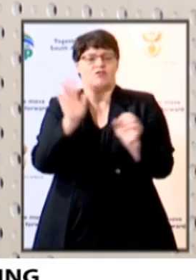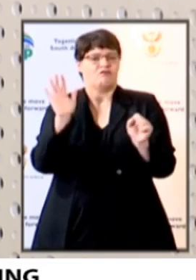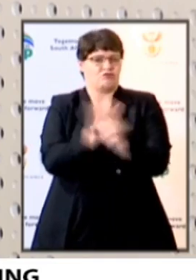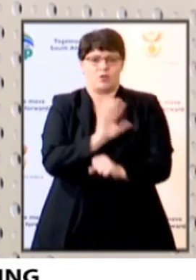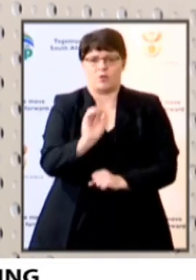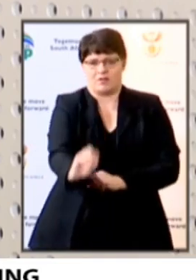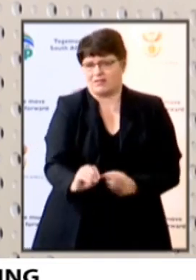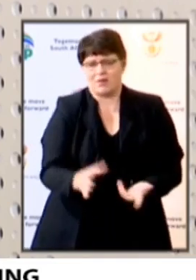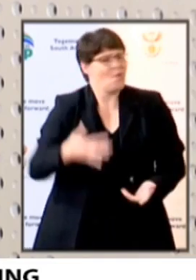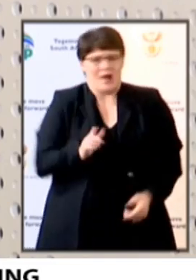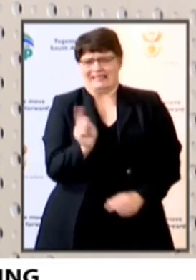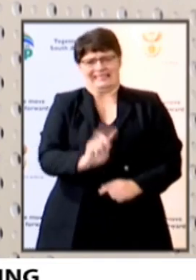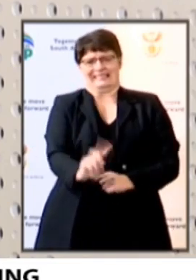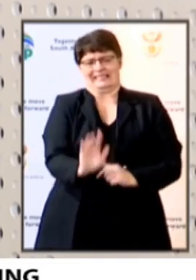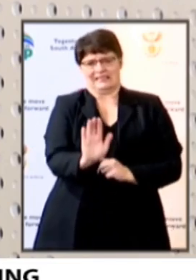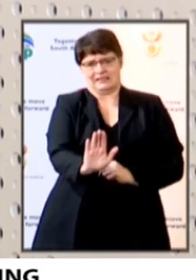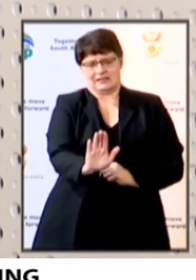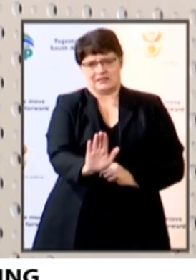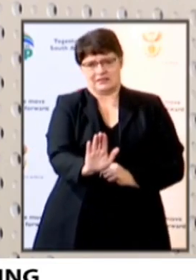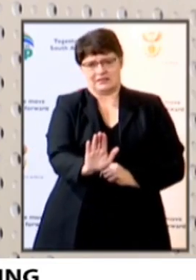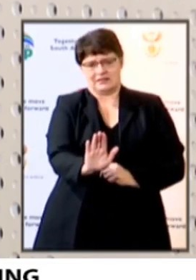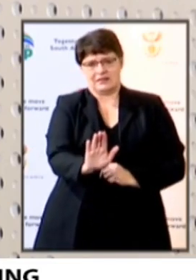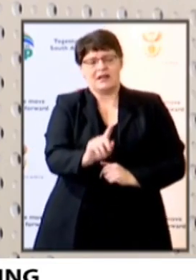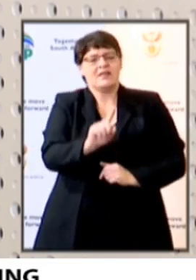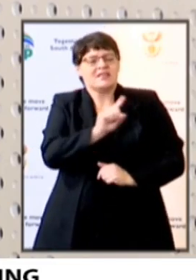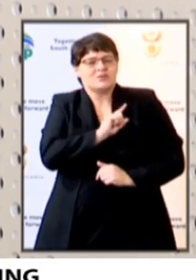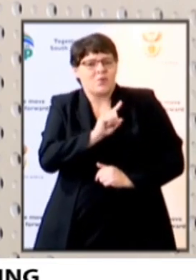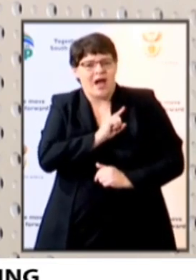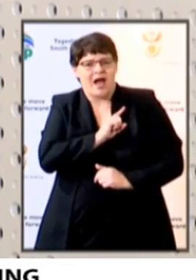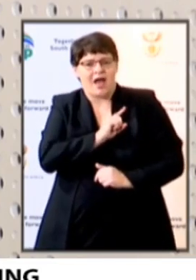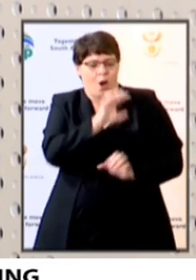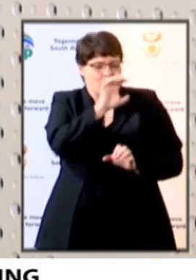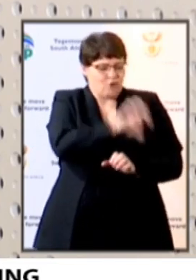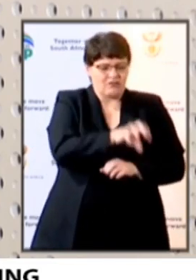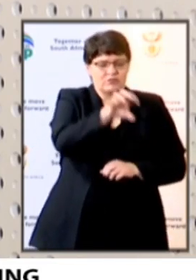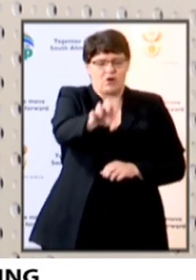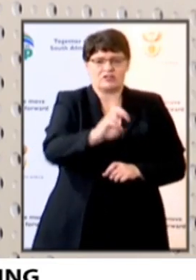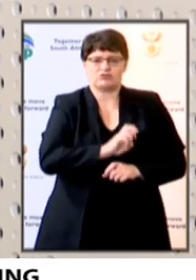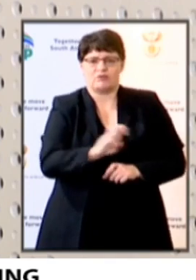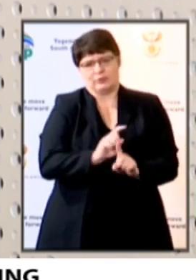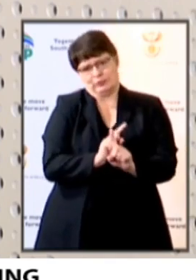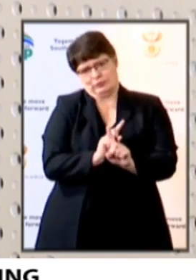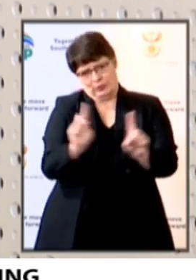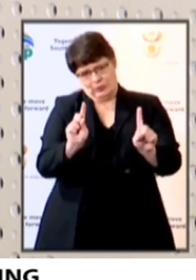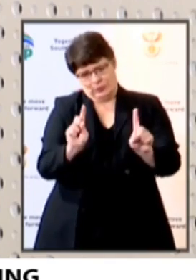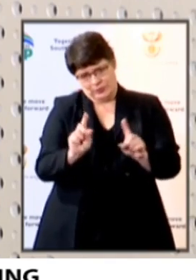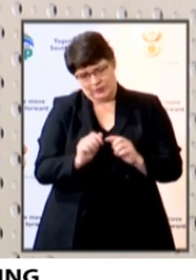want. And that's why we limit the interprovincial movement.